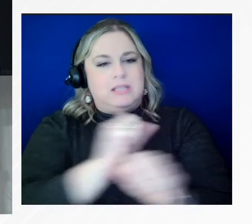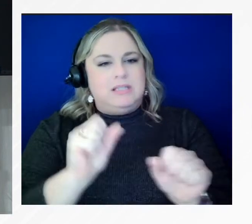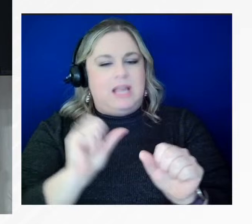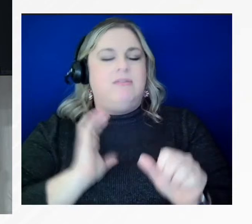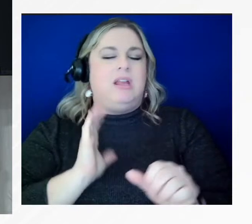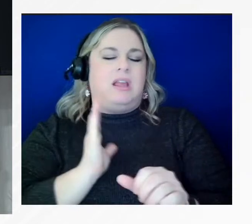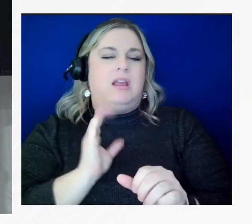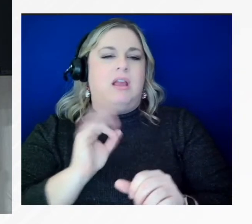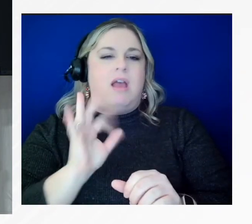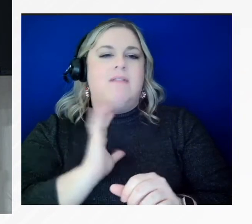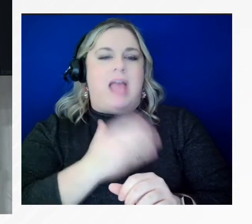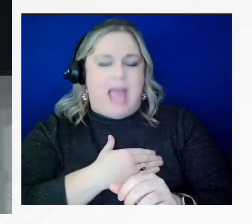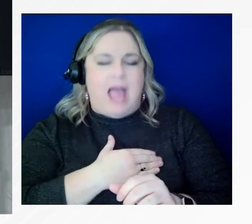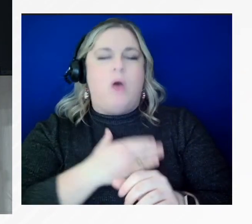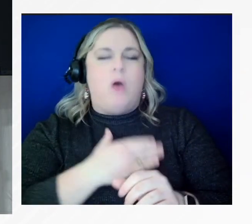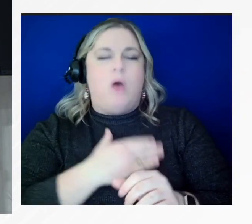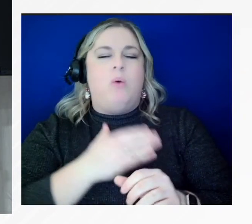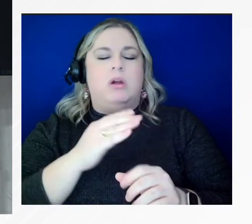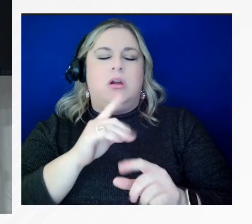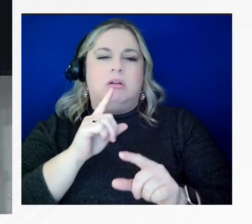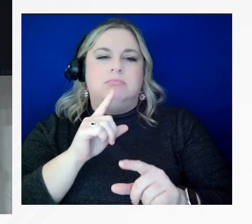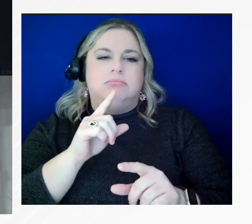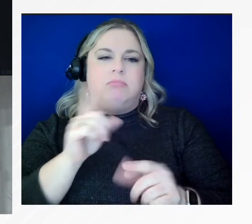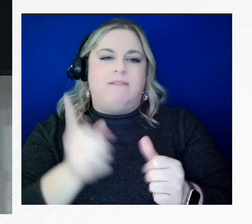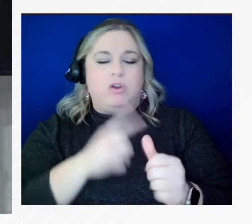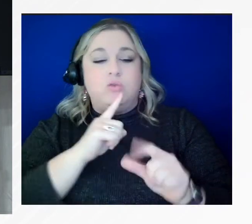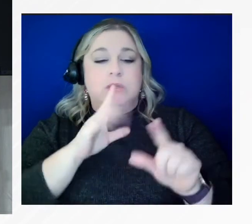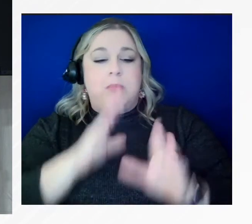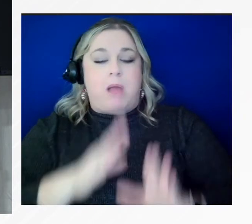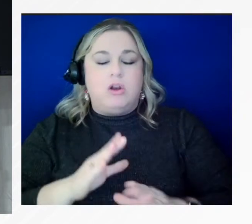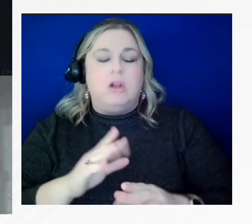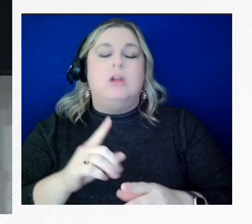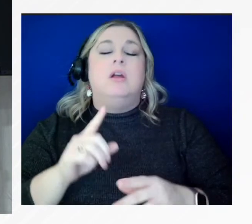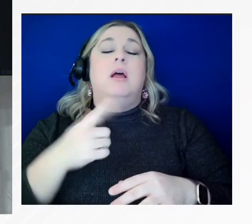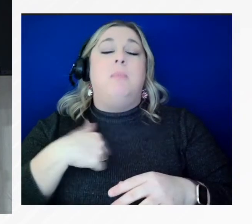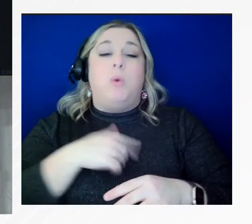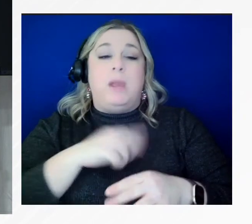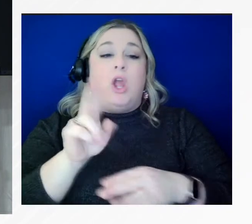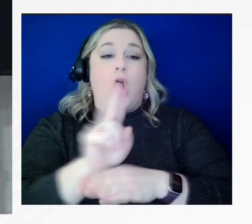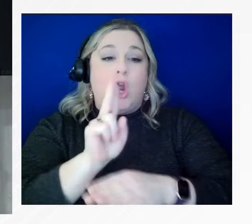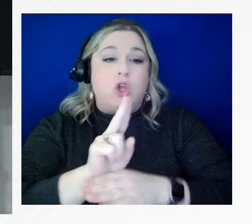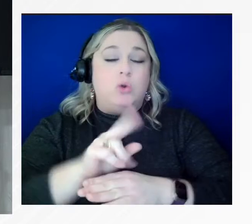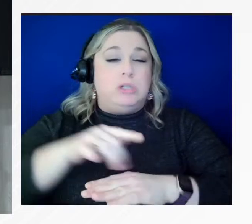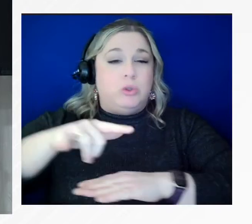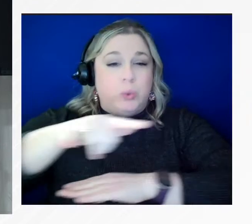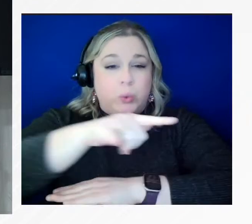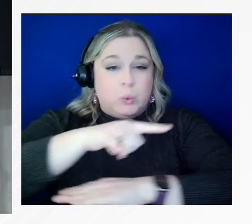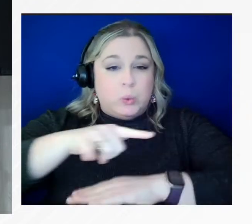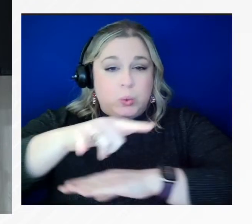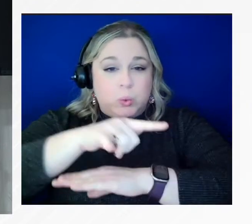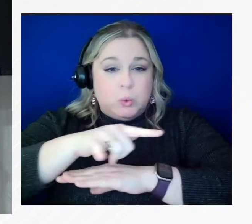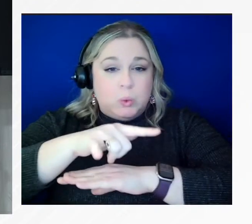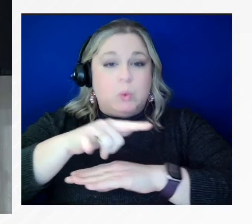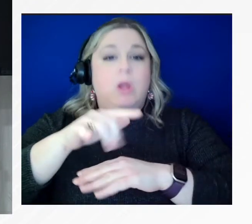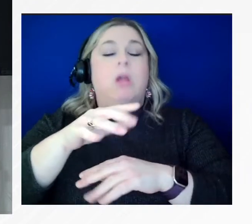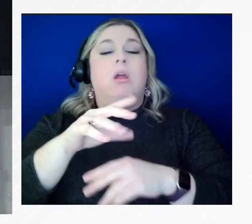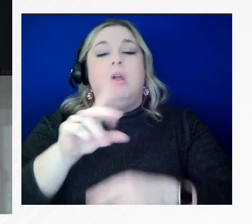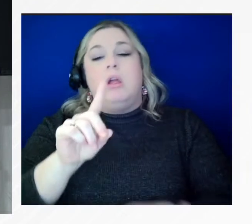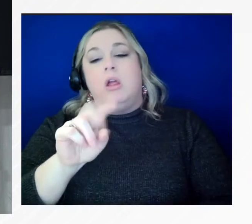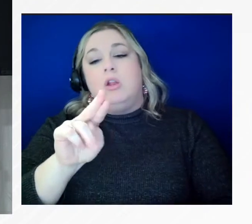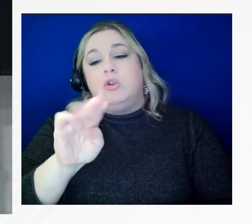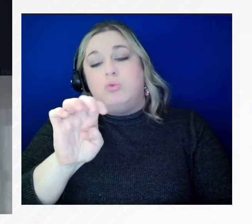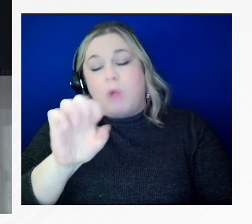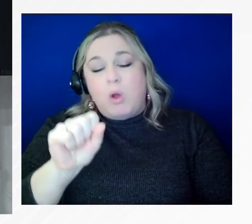using aircraft. We're using drones to monitor the heat signatures in those areas, and